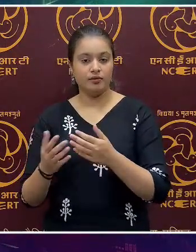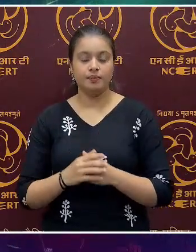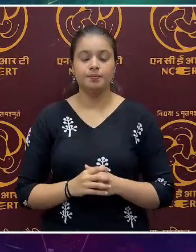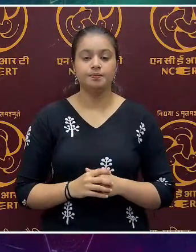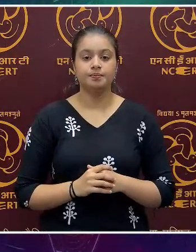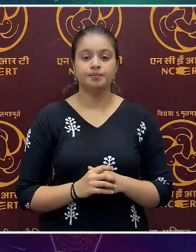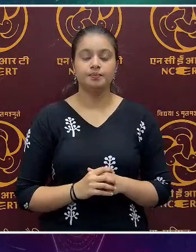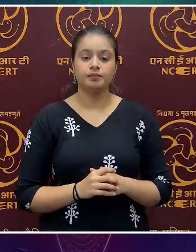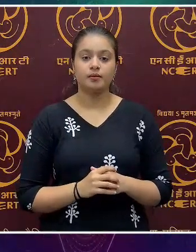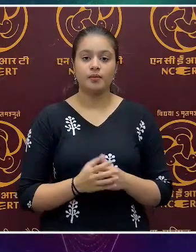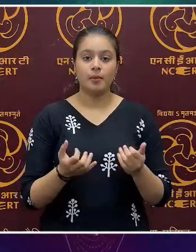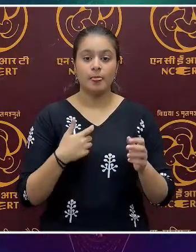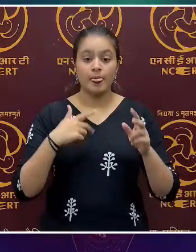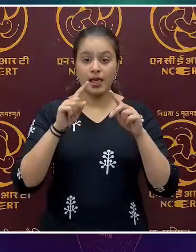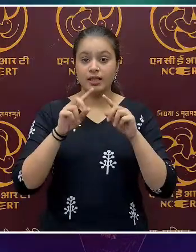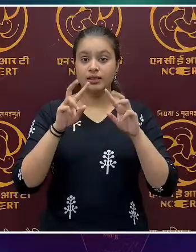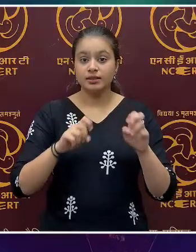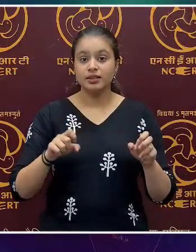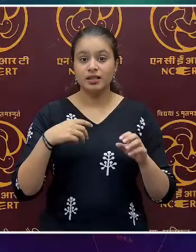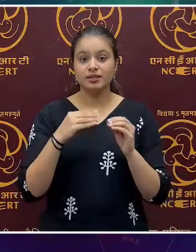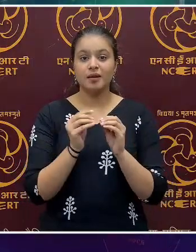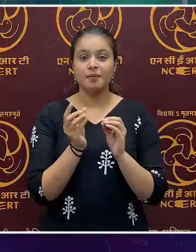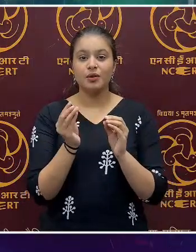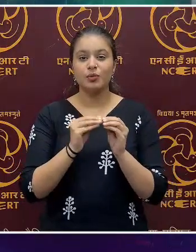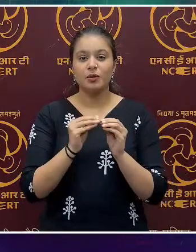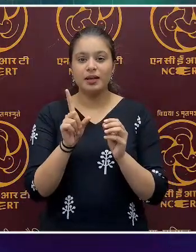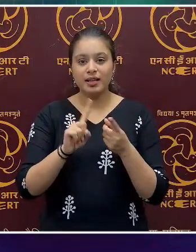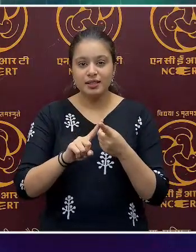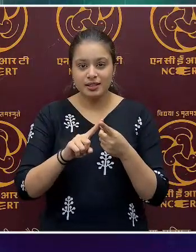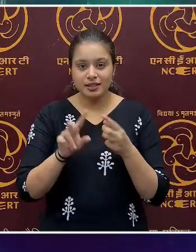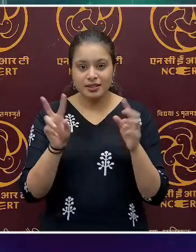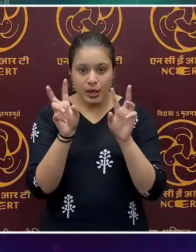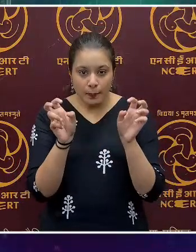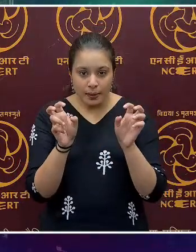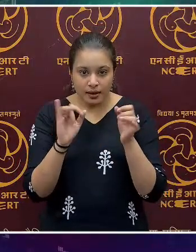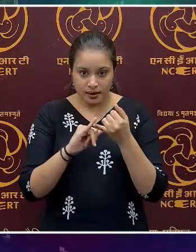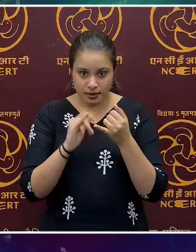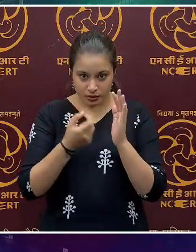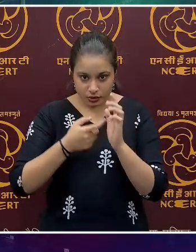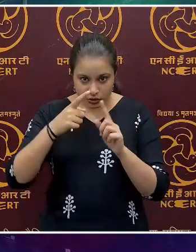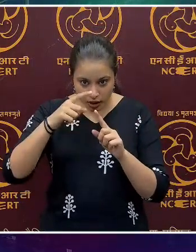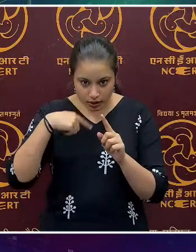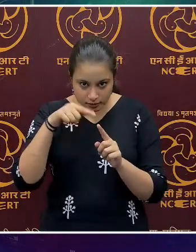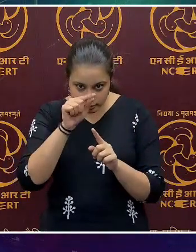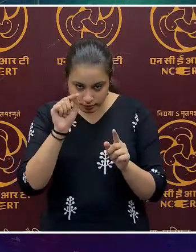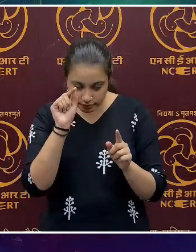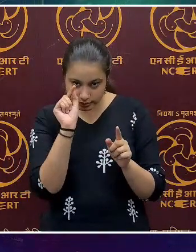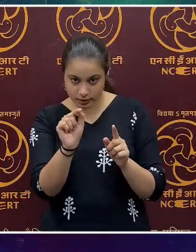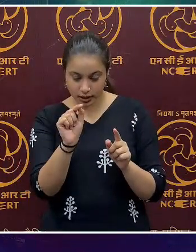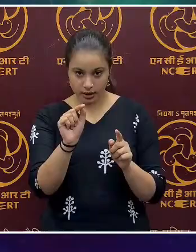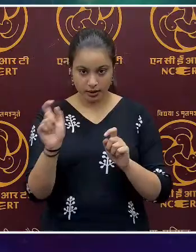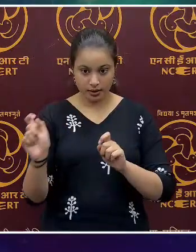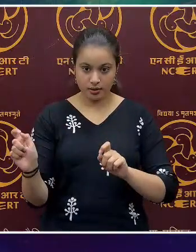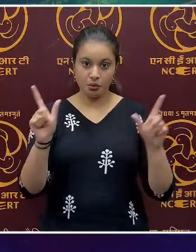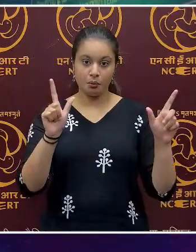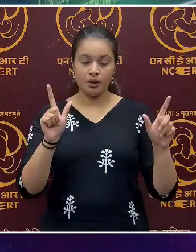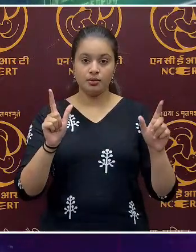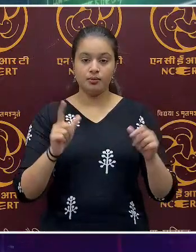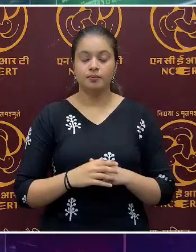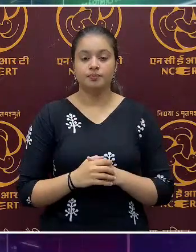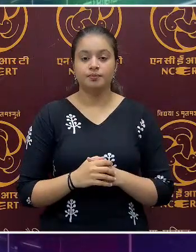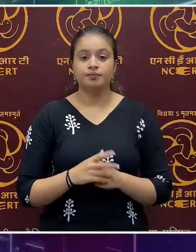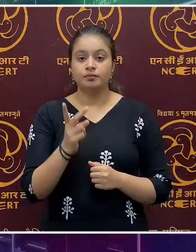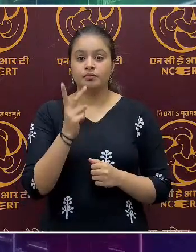have to search here. You can see bubble sort is there. So right now if you click on the bubble sort, you can see there